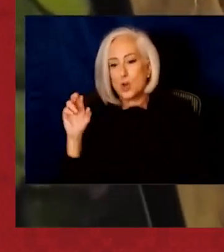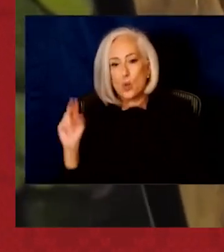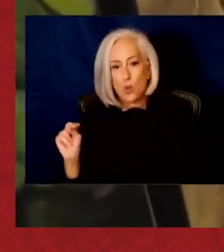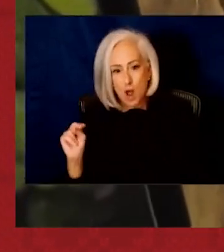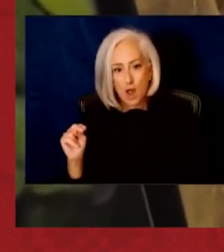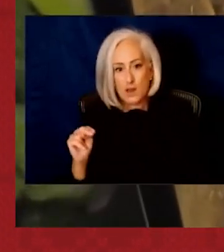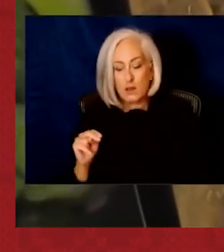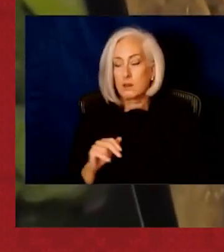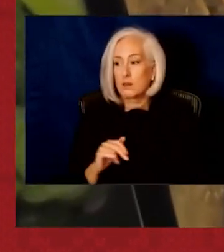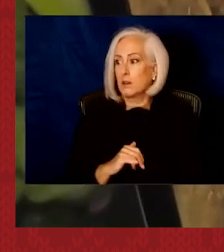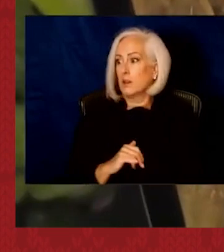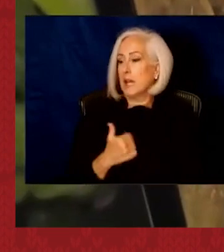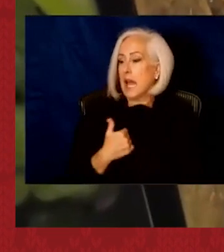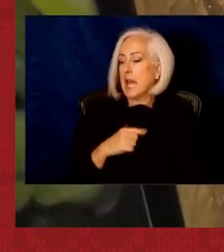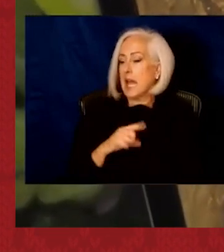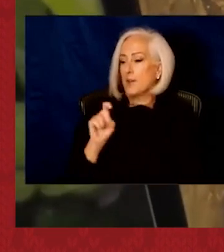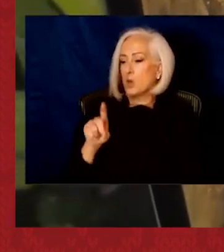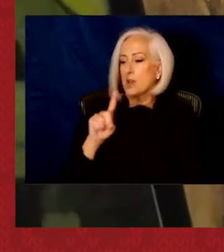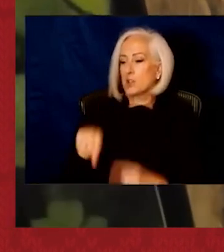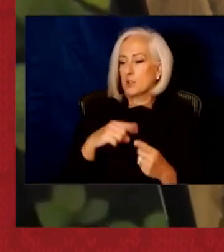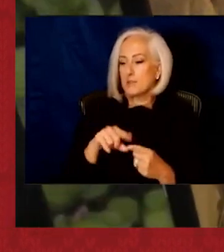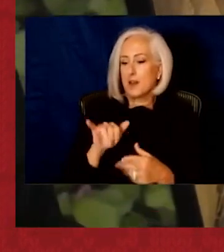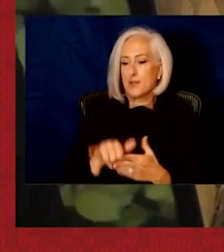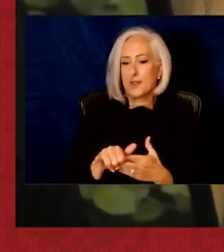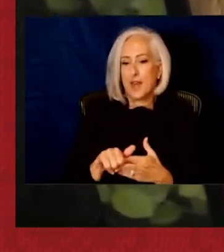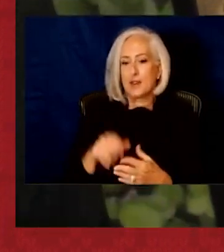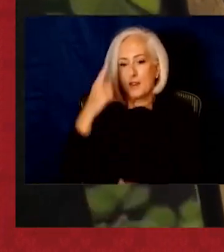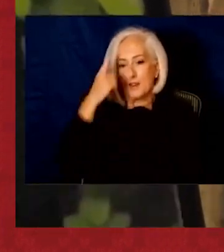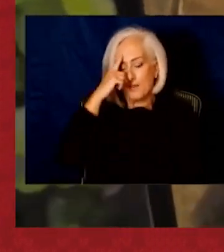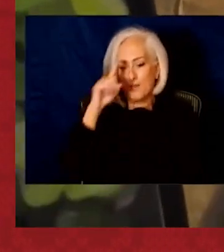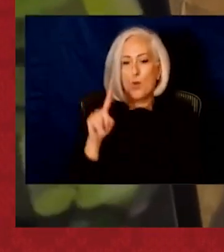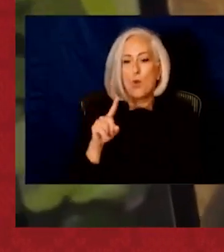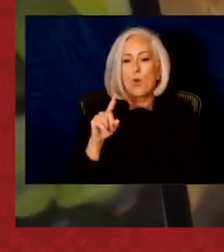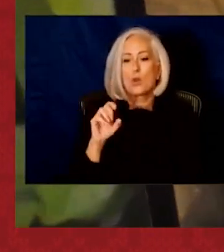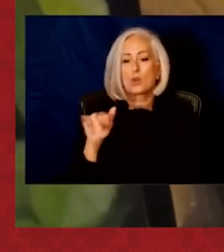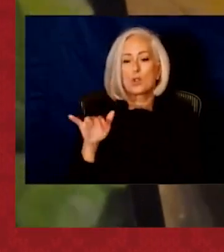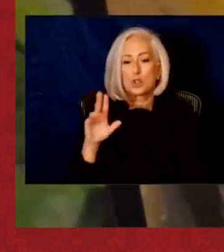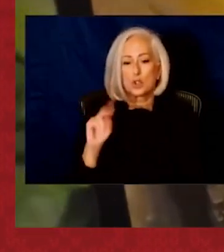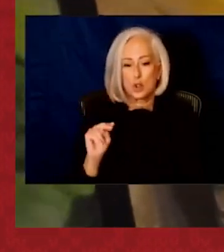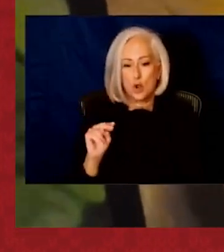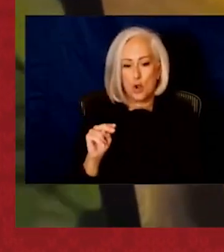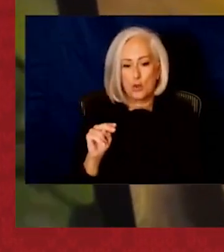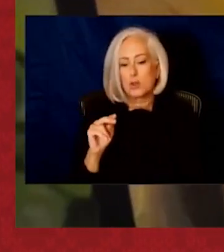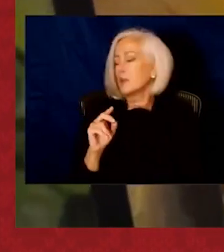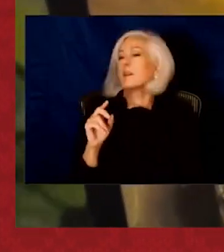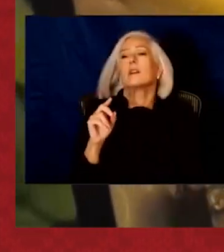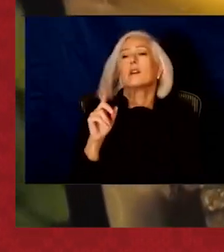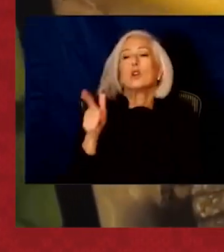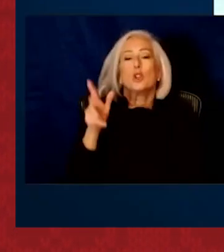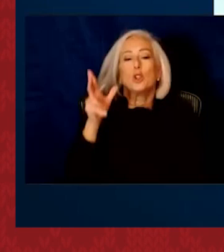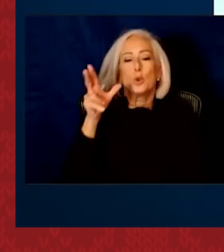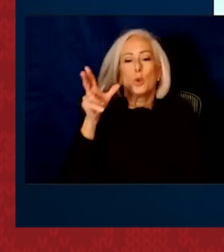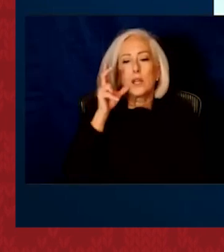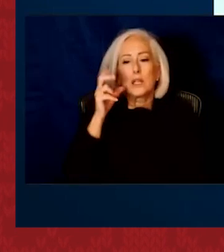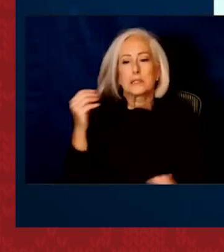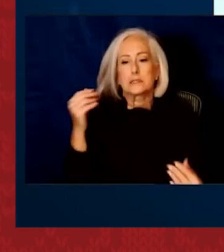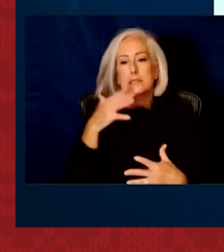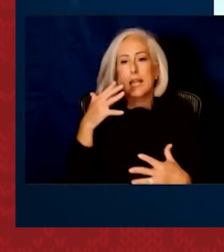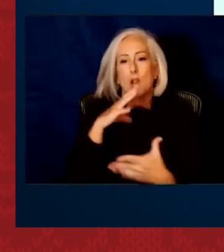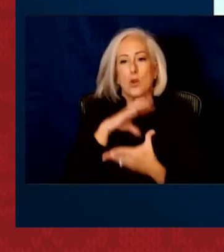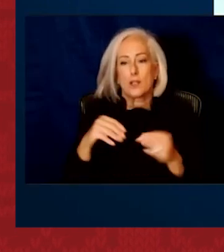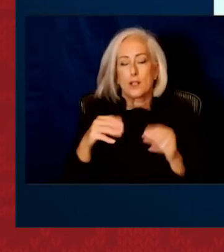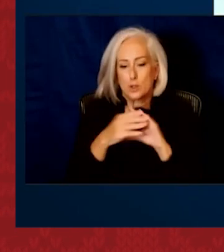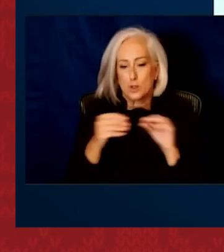question about Louise actually for Sean, because you hear these scary stories in the news